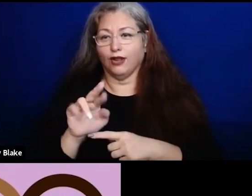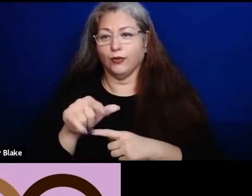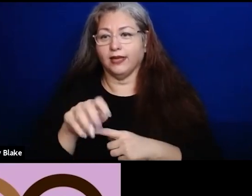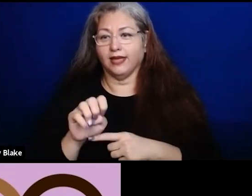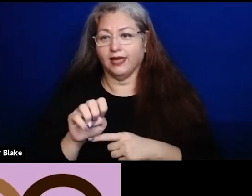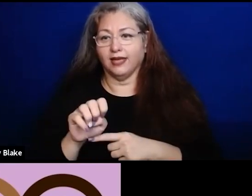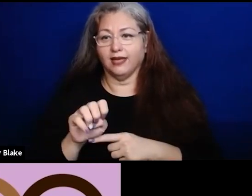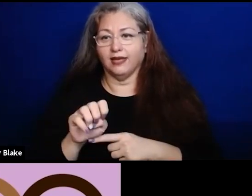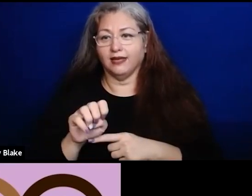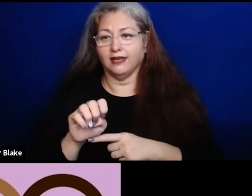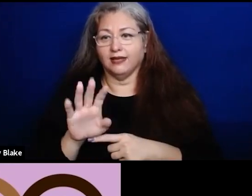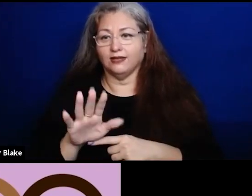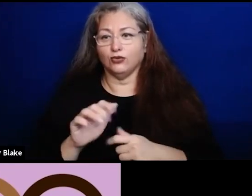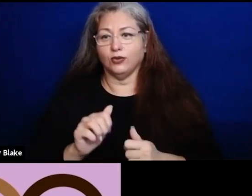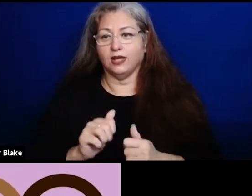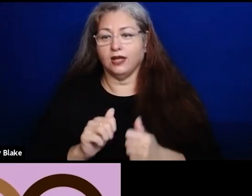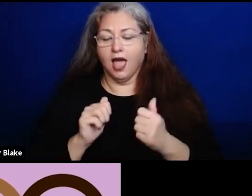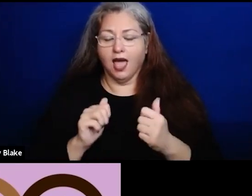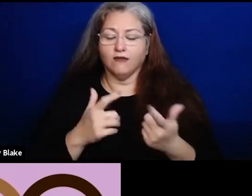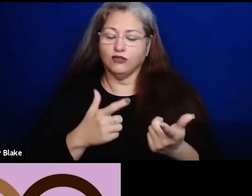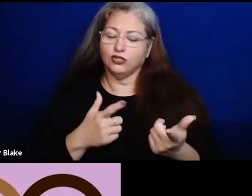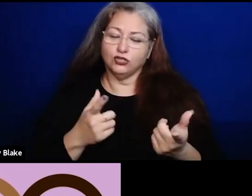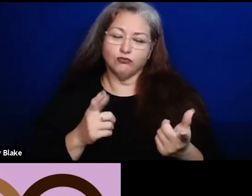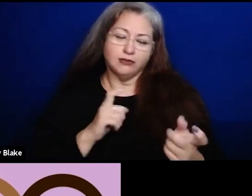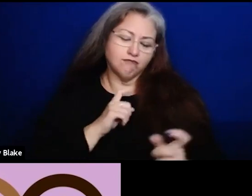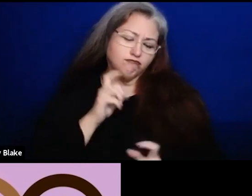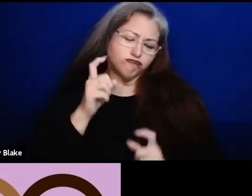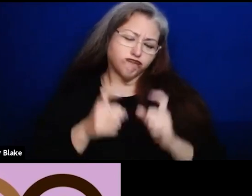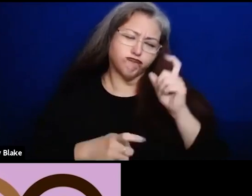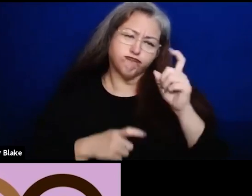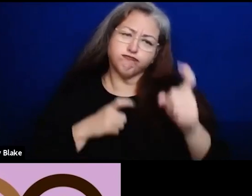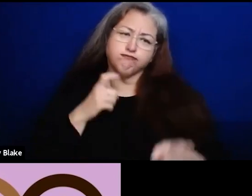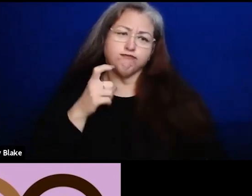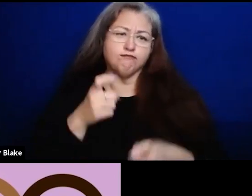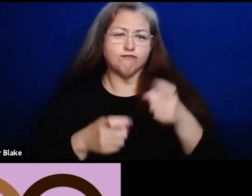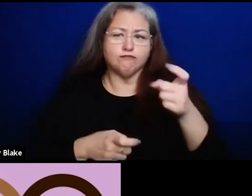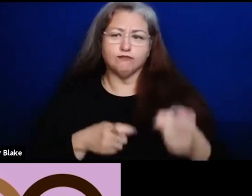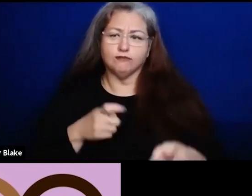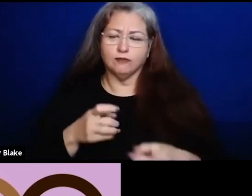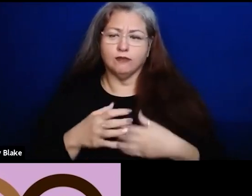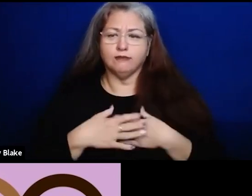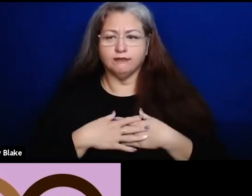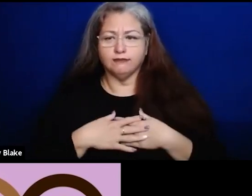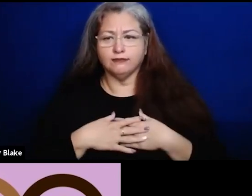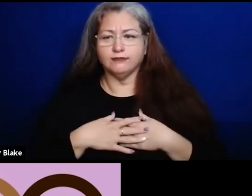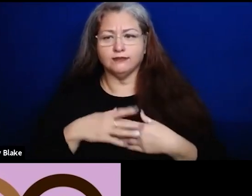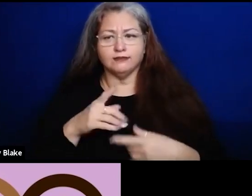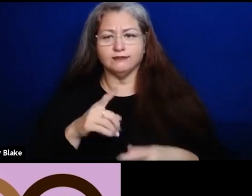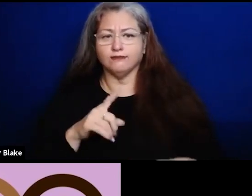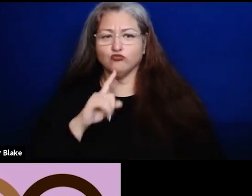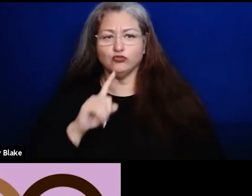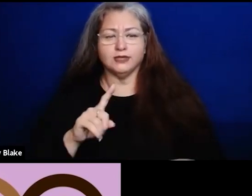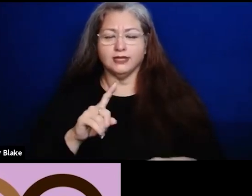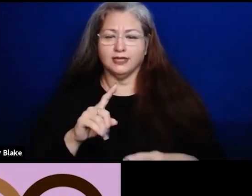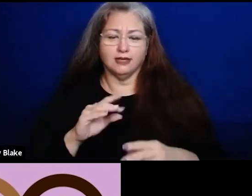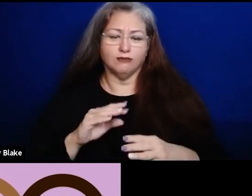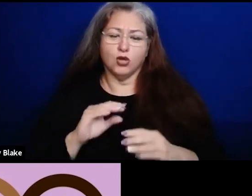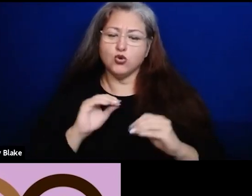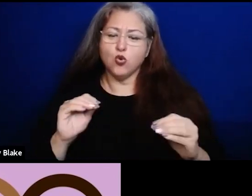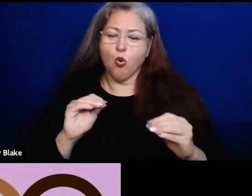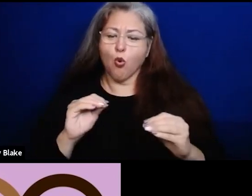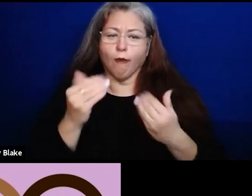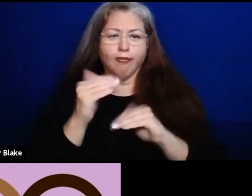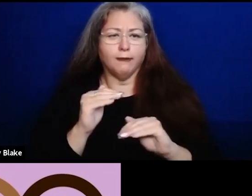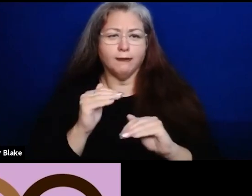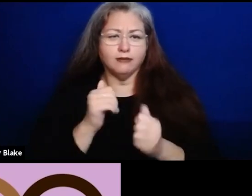life of generosity and beauty, and just unconditional love,